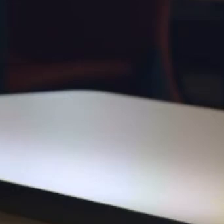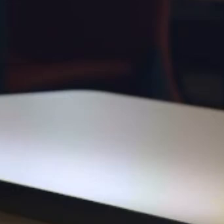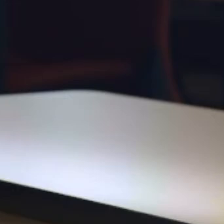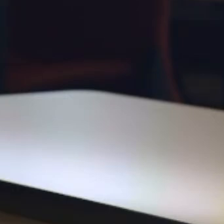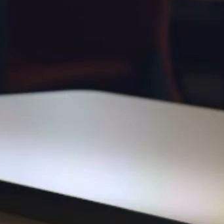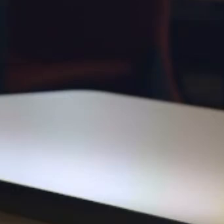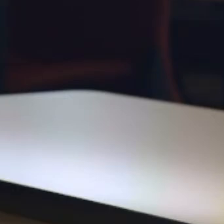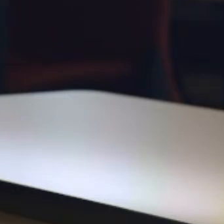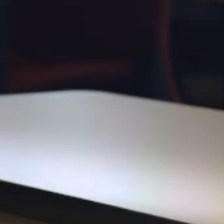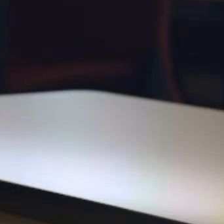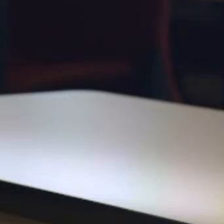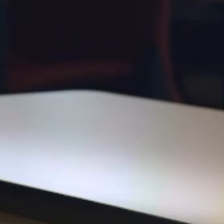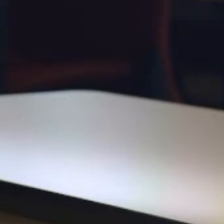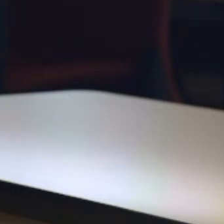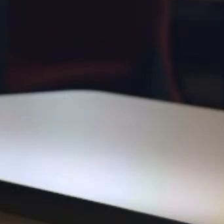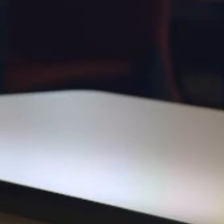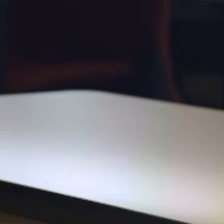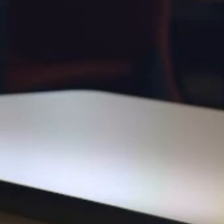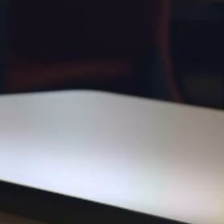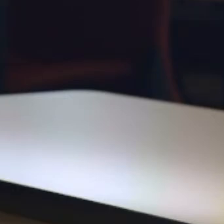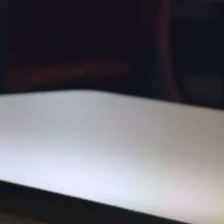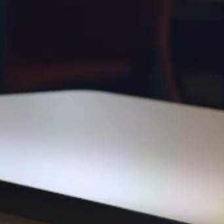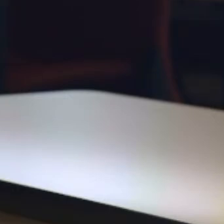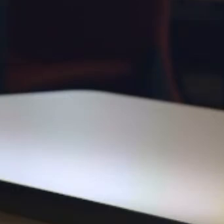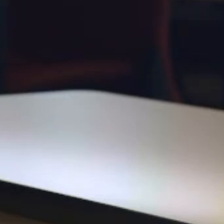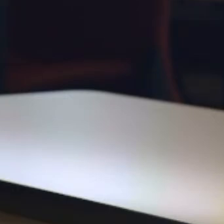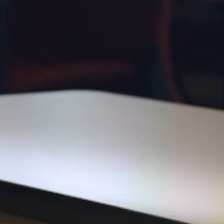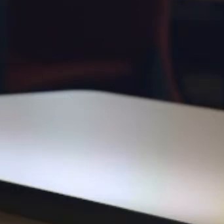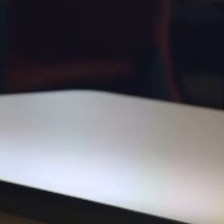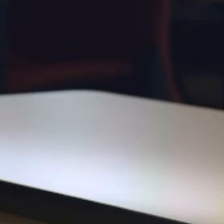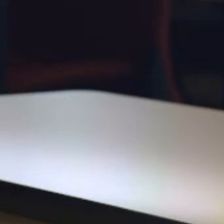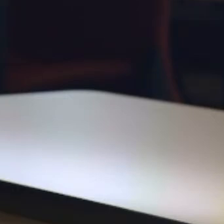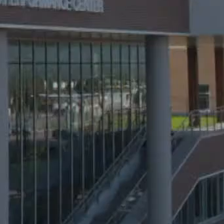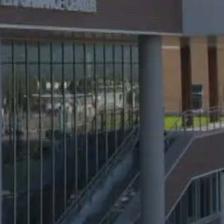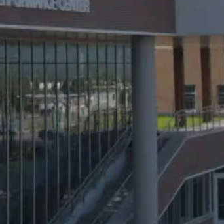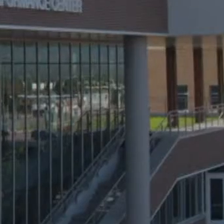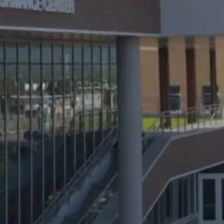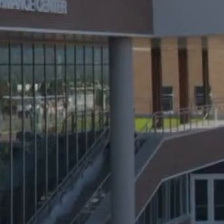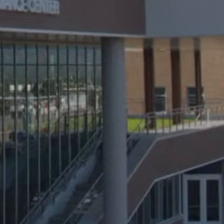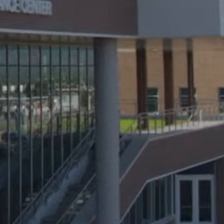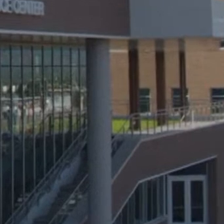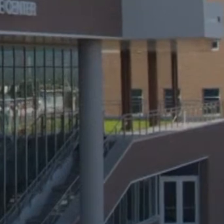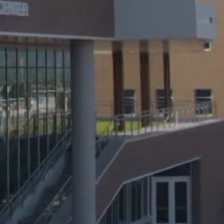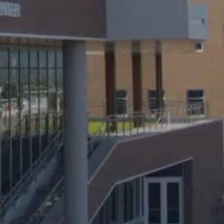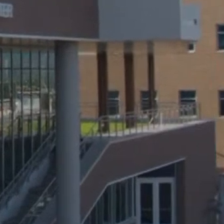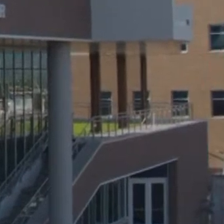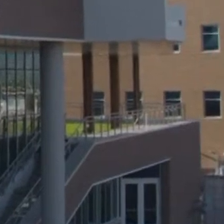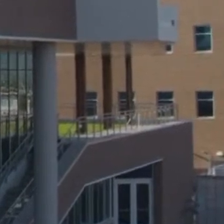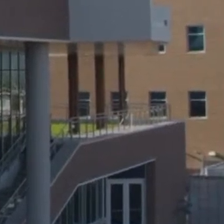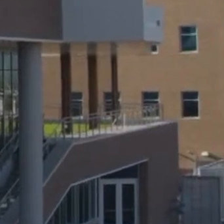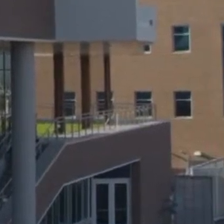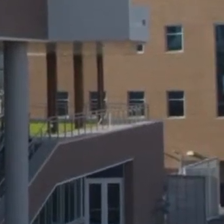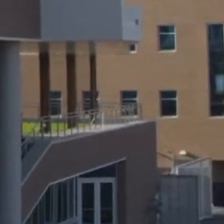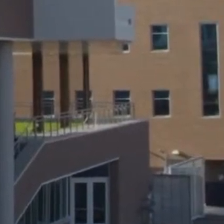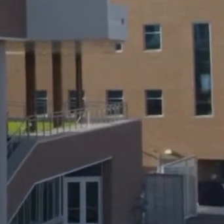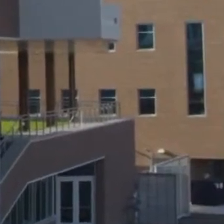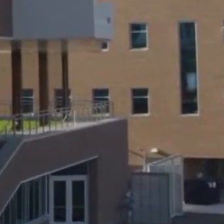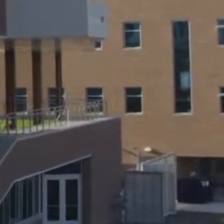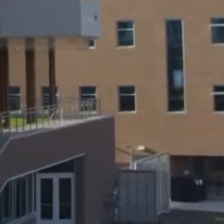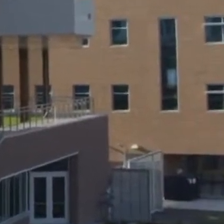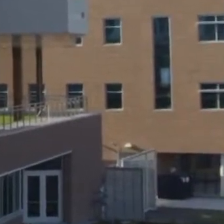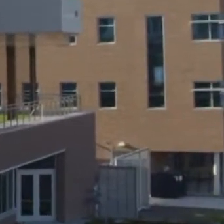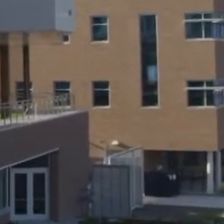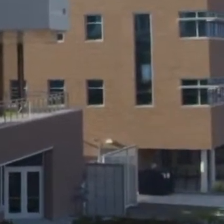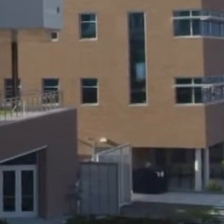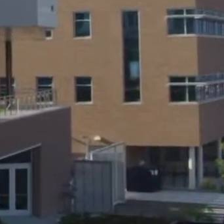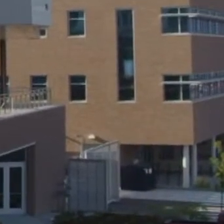to associate with our building, and this is the first time the Hybl name has been associated with any building or project, I can't think of a better name.